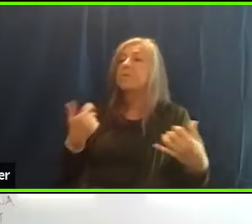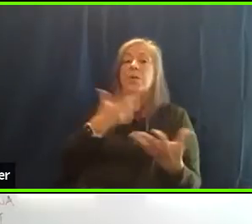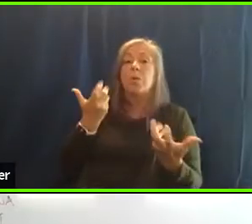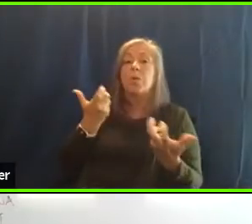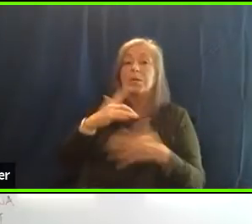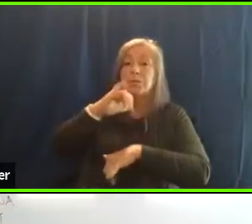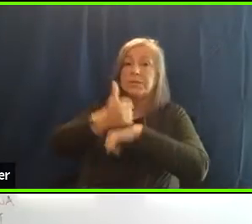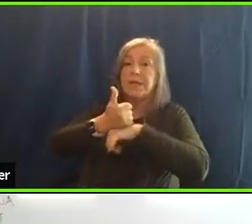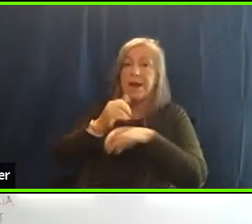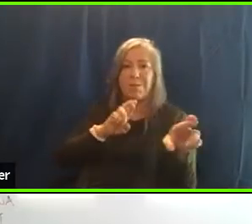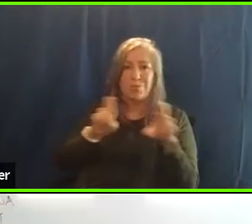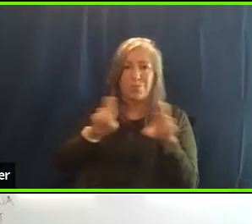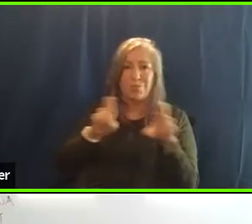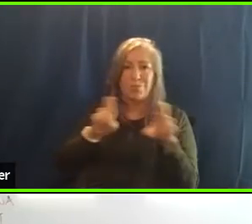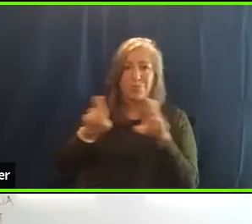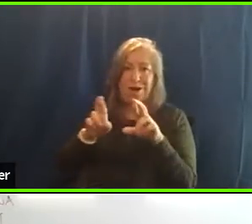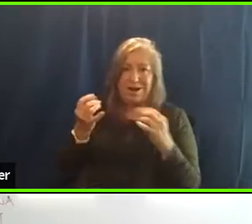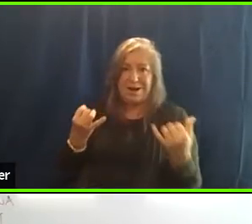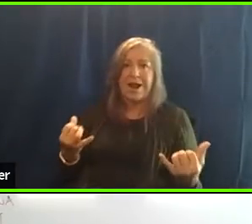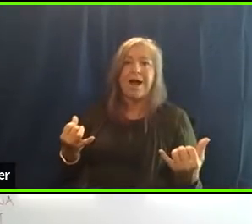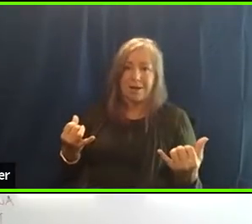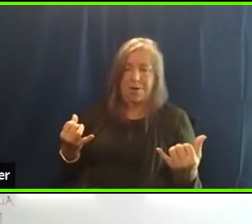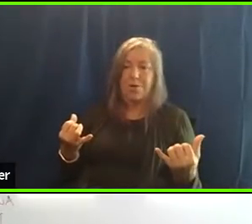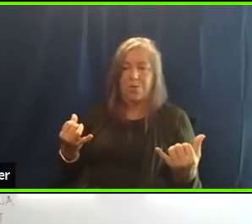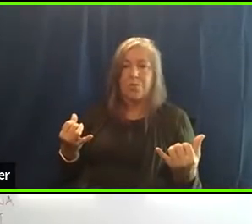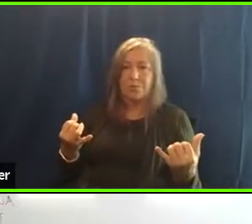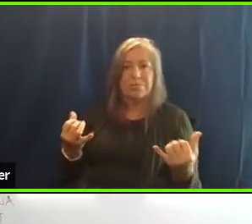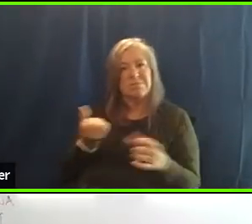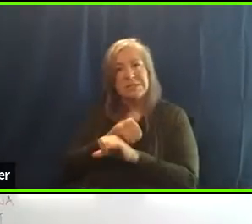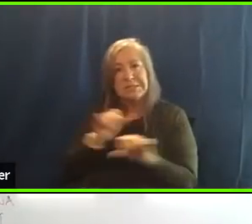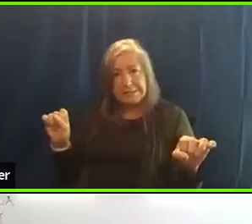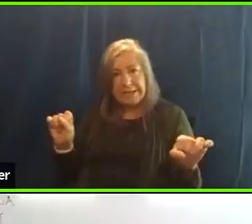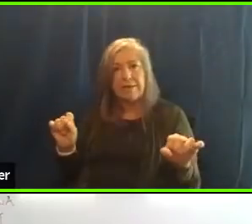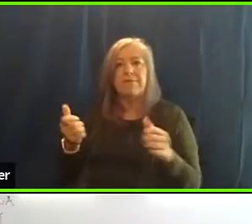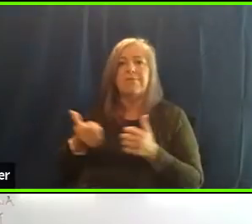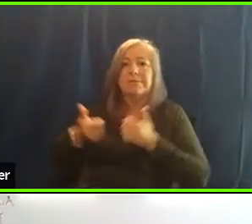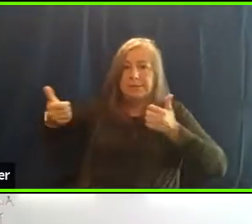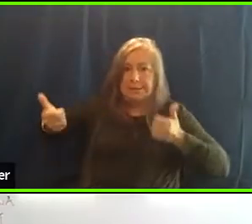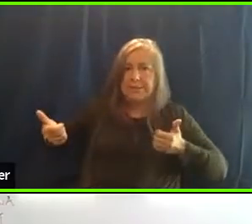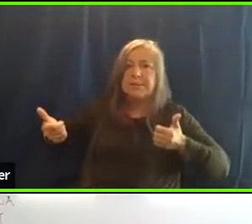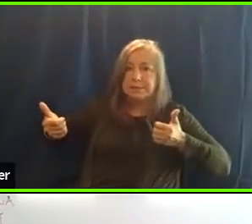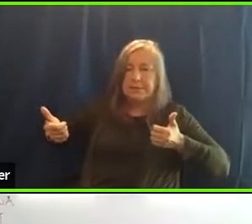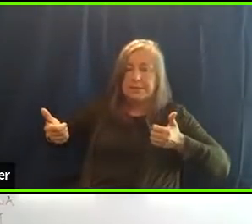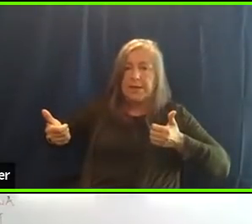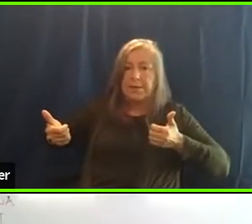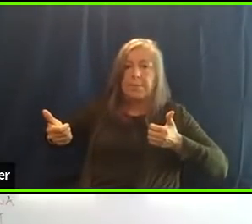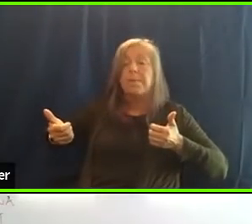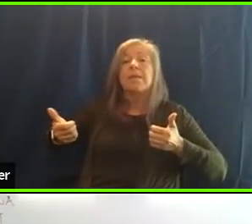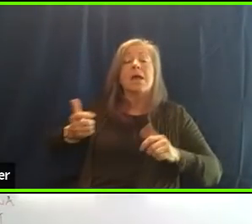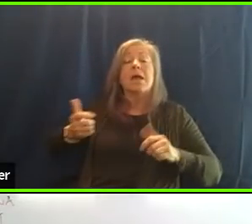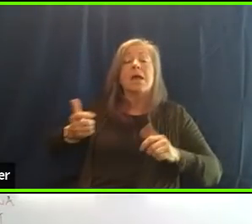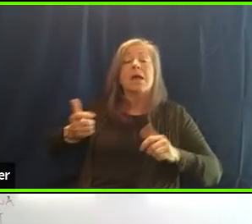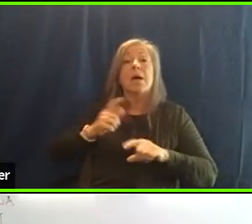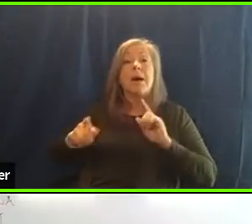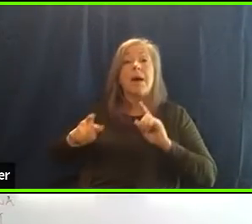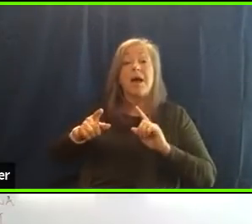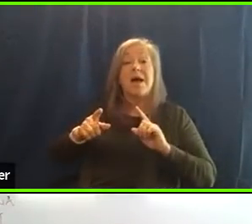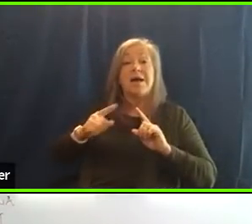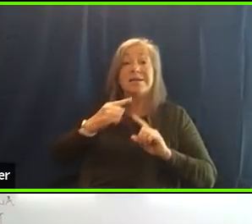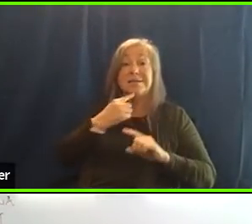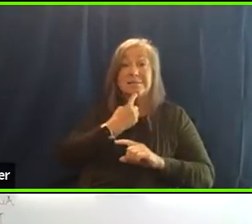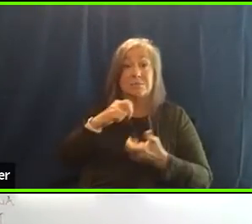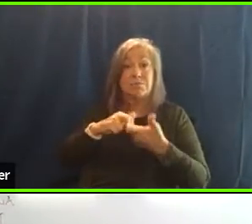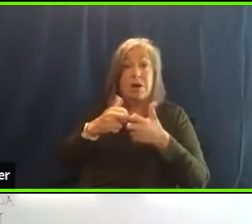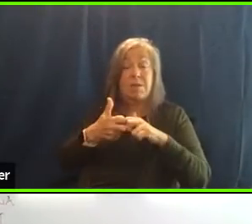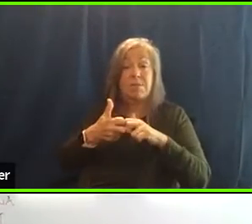So we do need to make sure some setup goes on. But the real problem for us is that knowing that these classrooms, to set them up properly, are going to